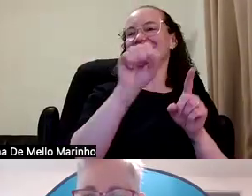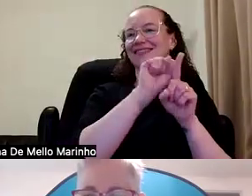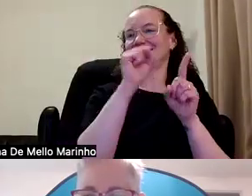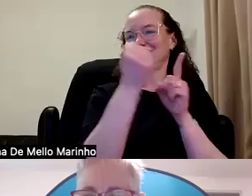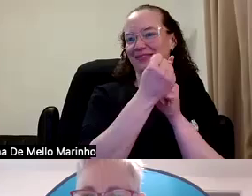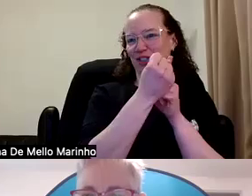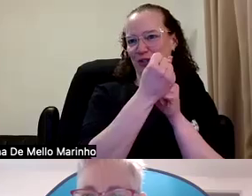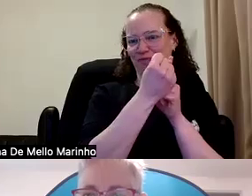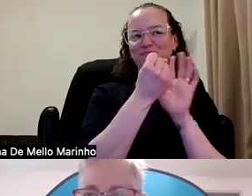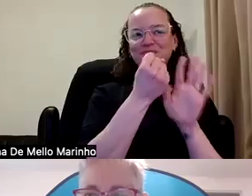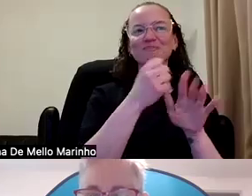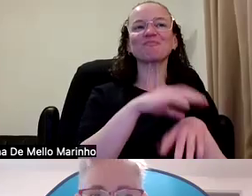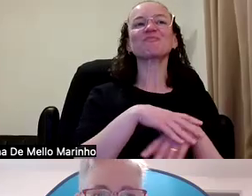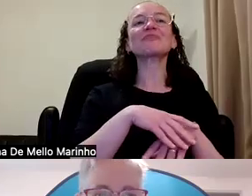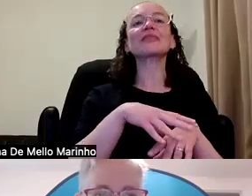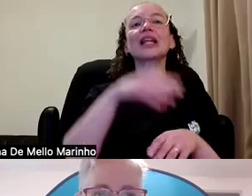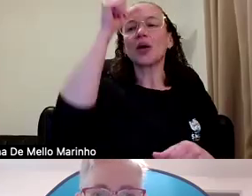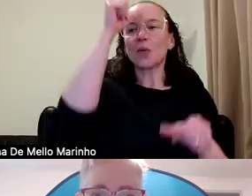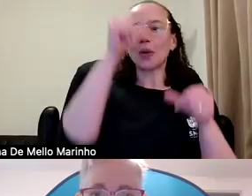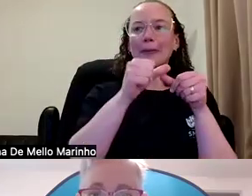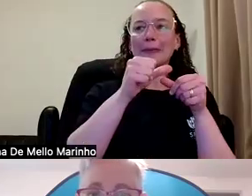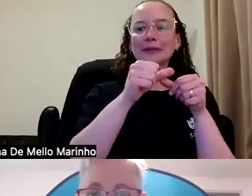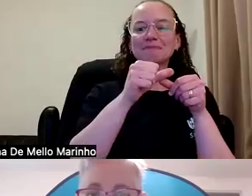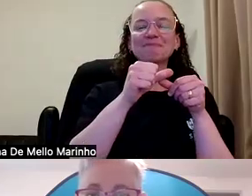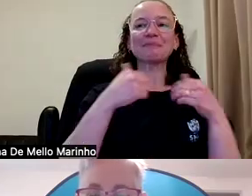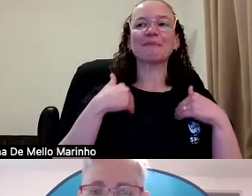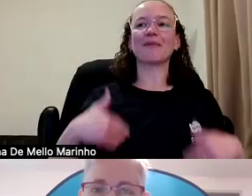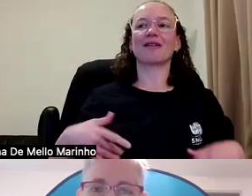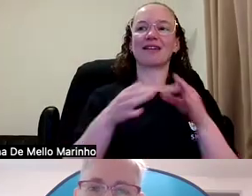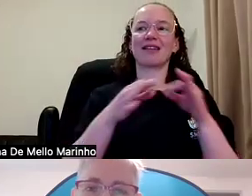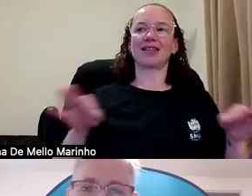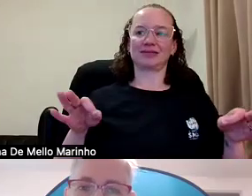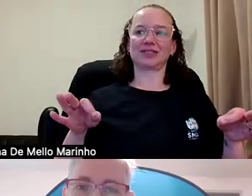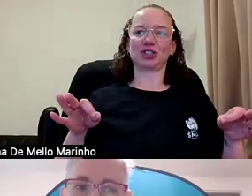Okay, and that's why I added that situation there. So